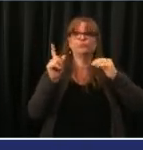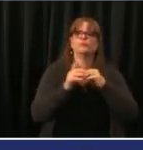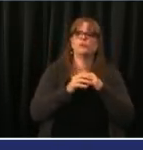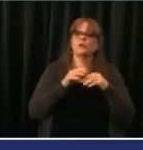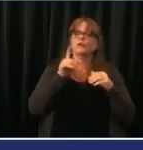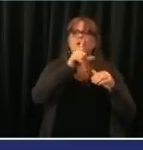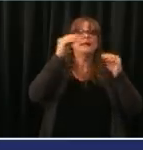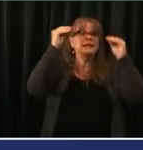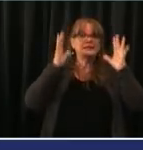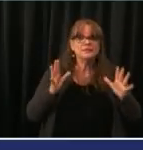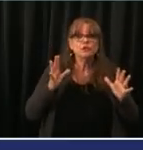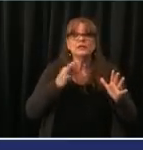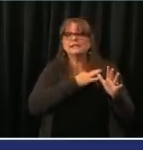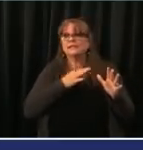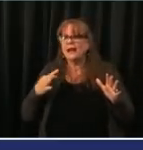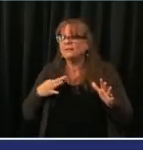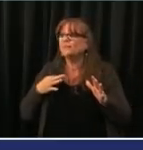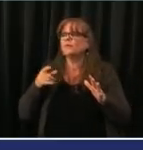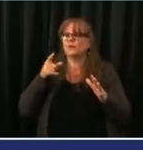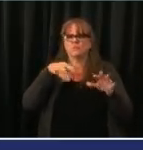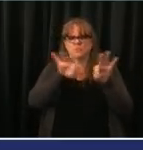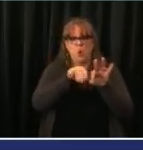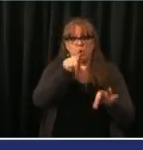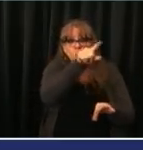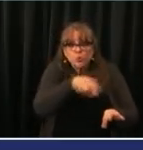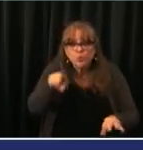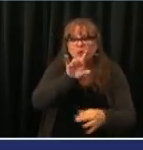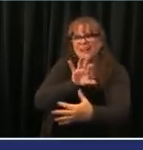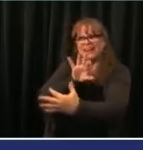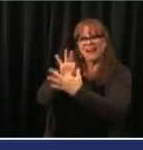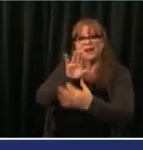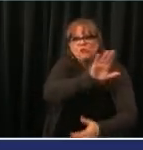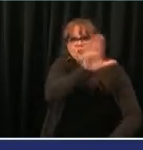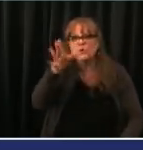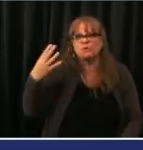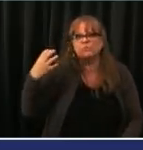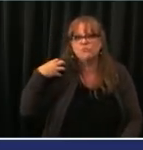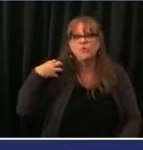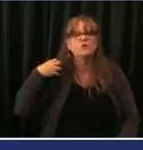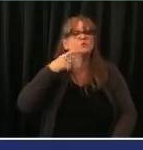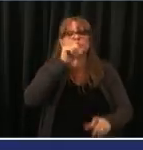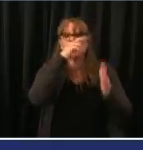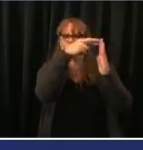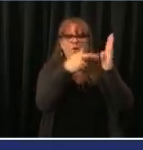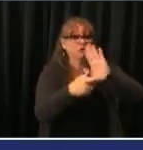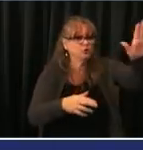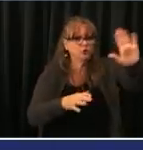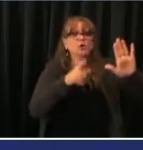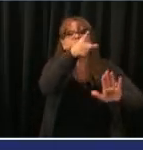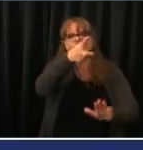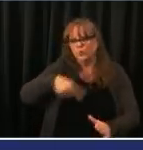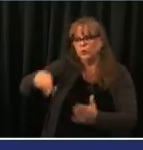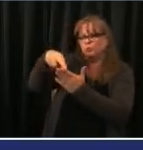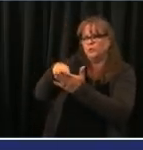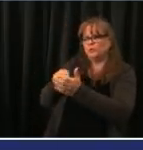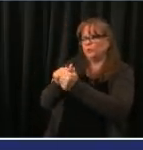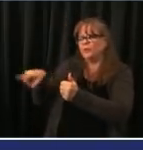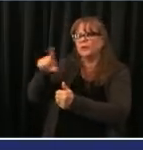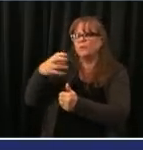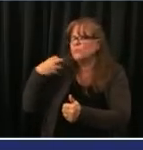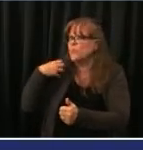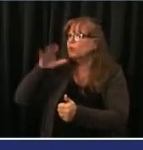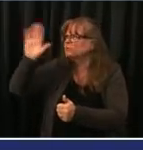employers. You do not sign up on one of these public sites. You will have a link that will be from your employer to sign that up. As